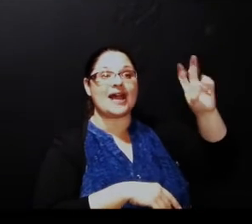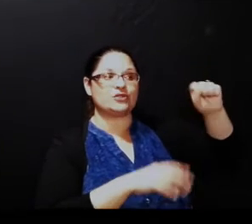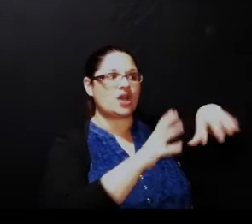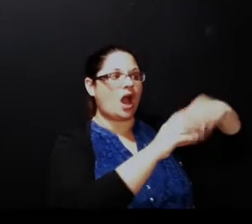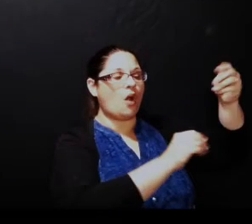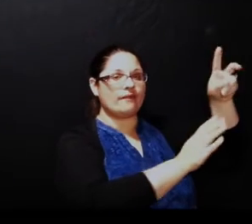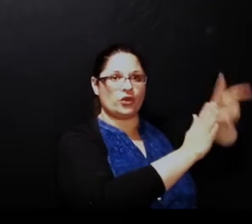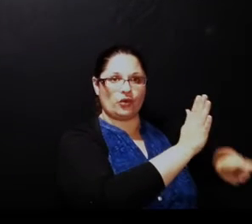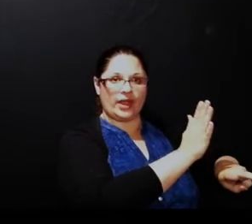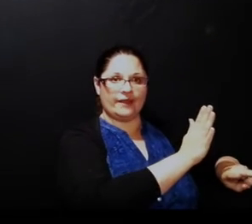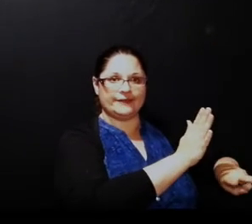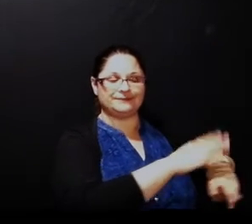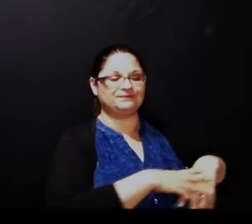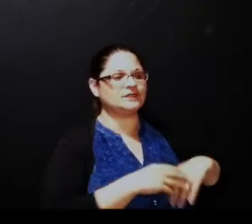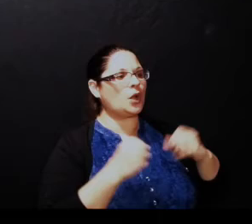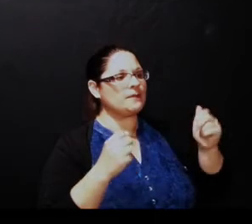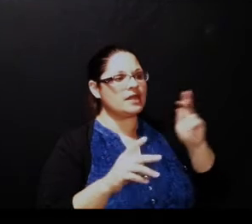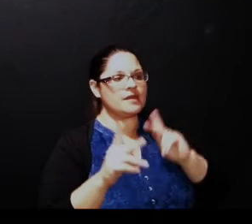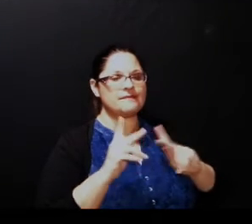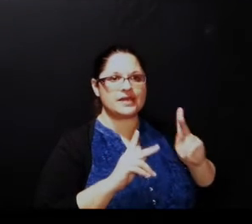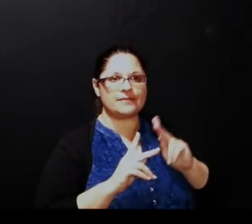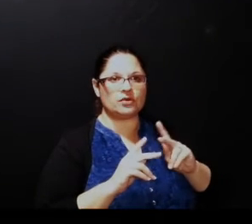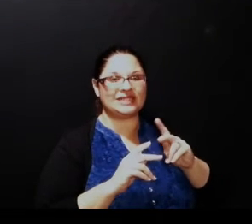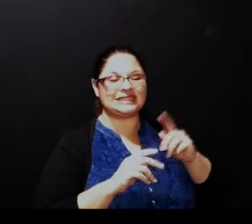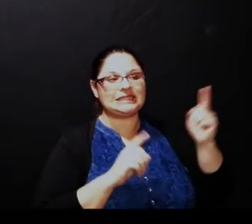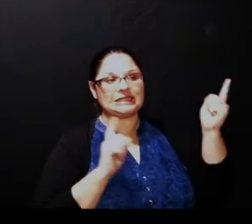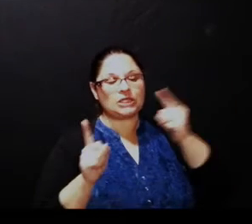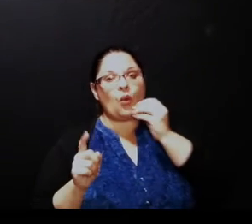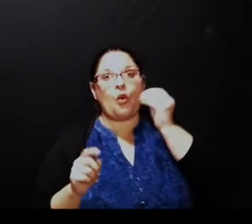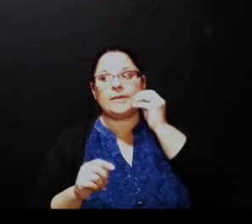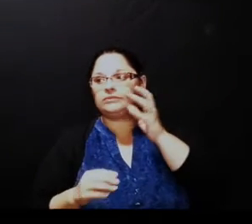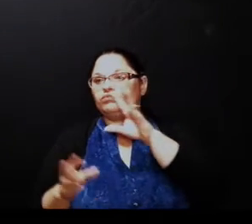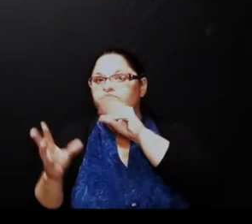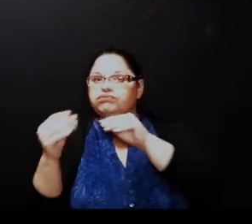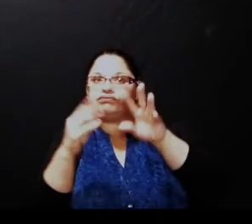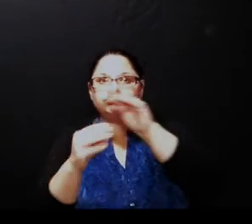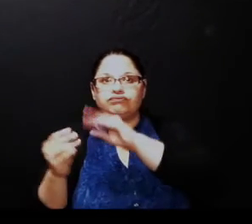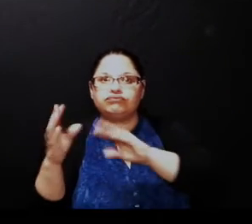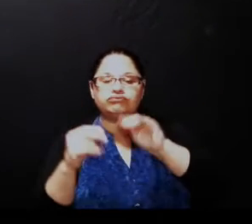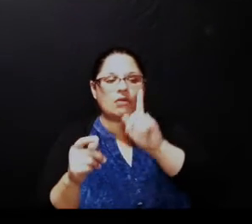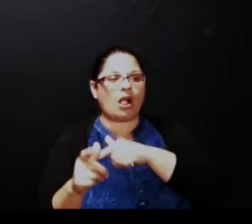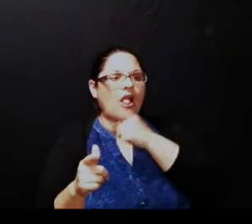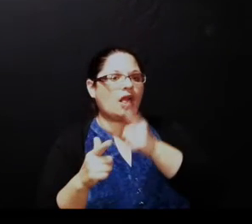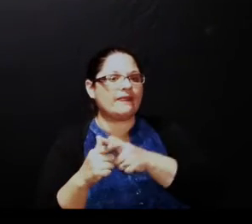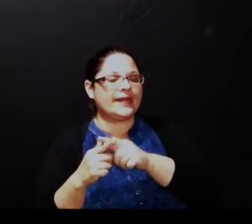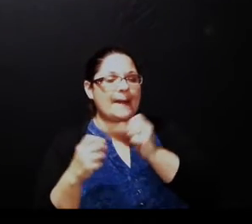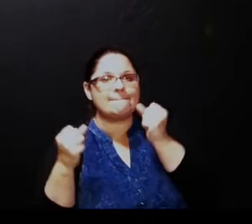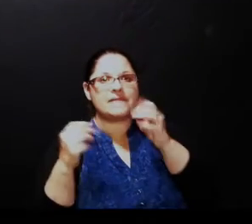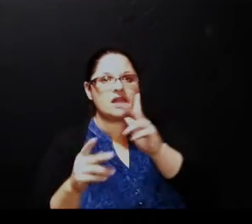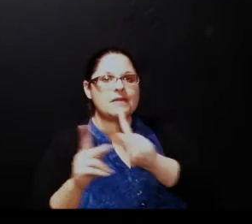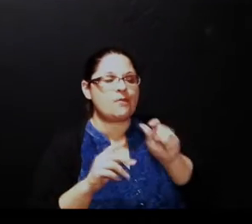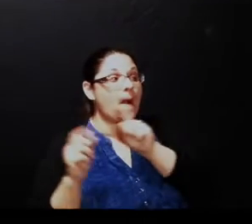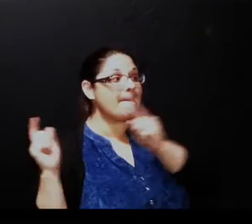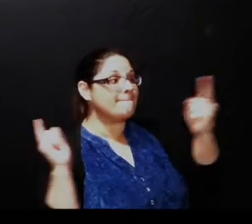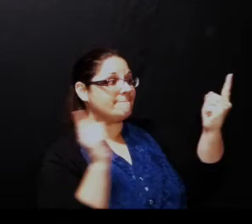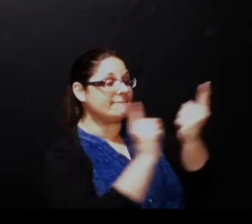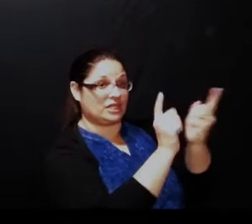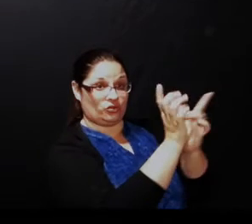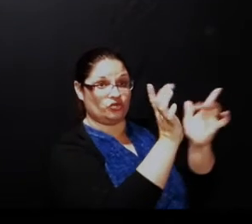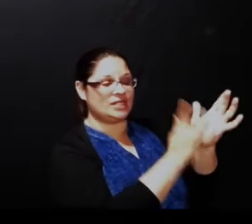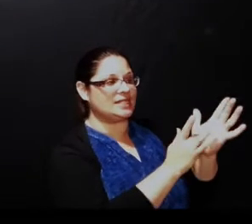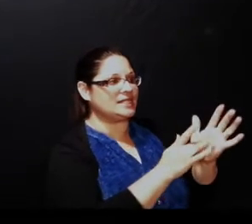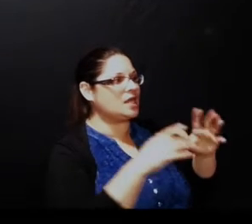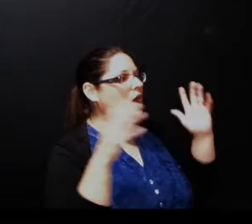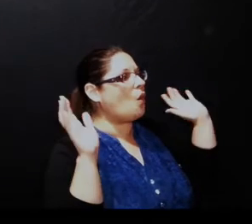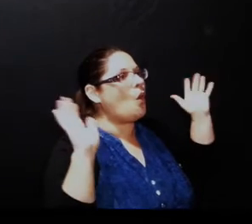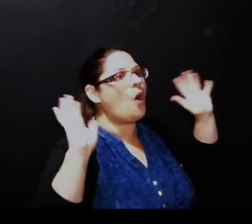met Him, for that they heard that He had done this miracle. The Pharisees therefore said among themselves,